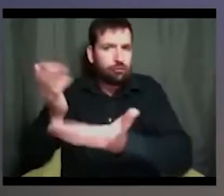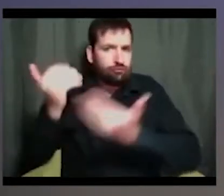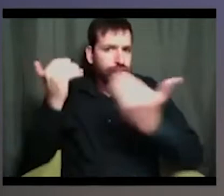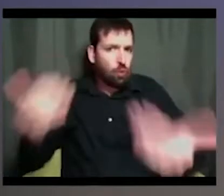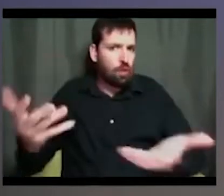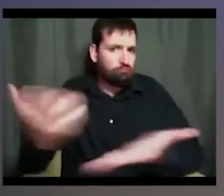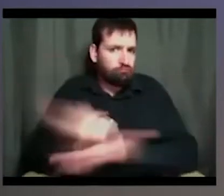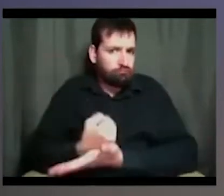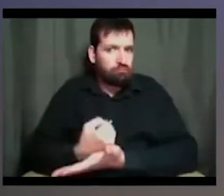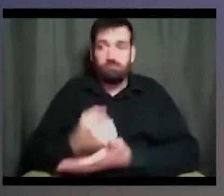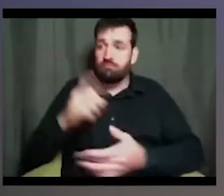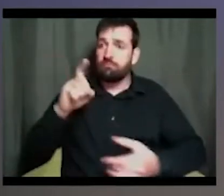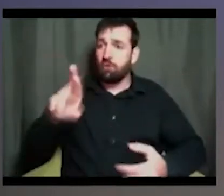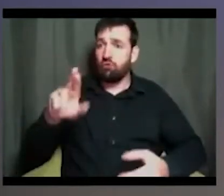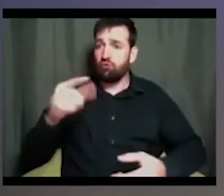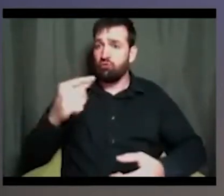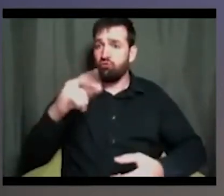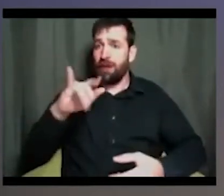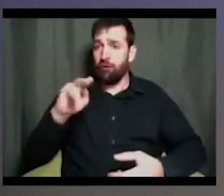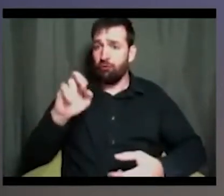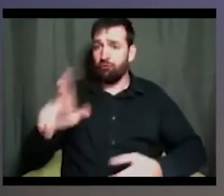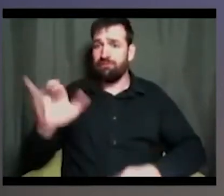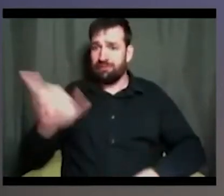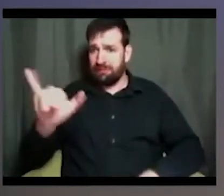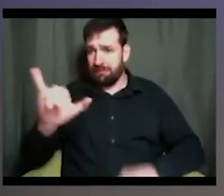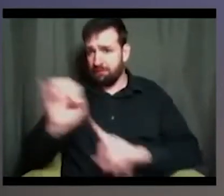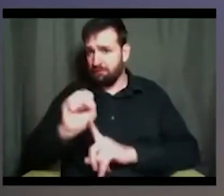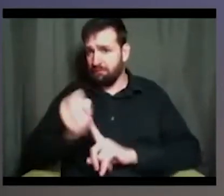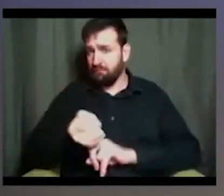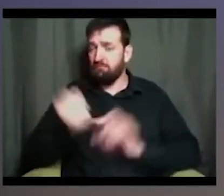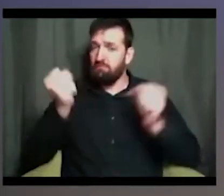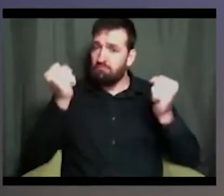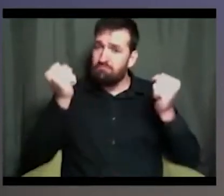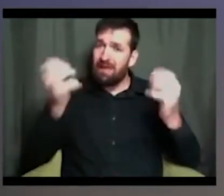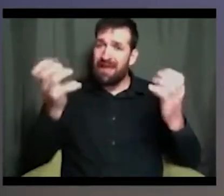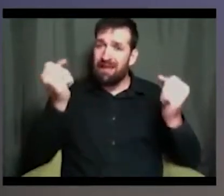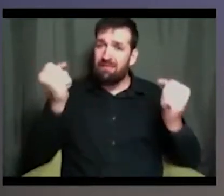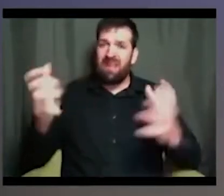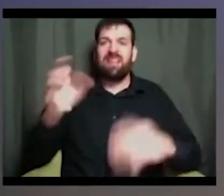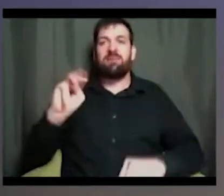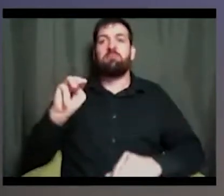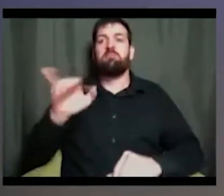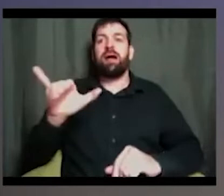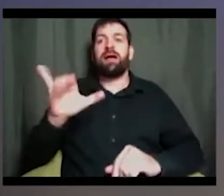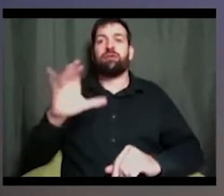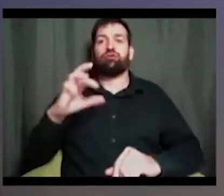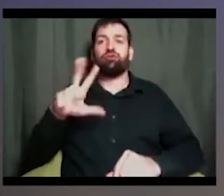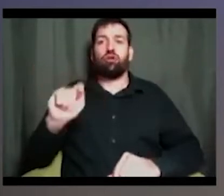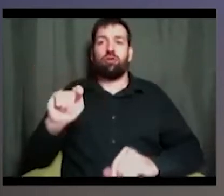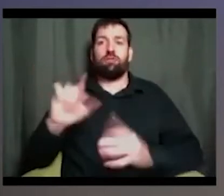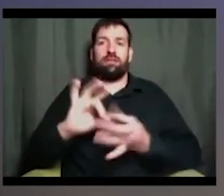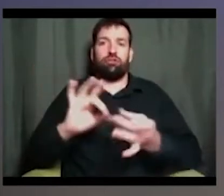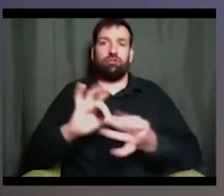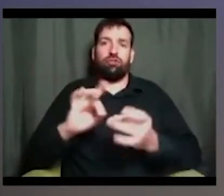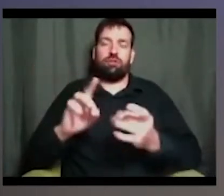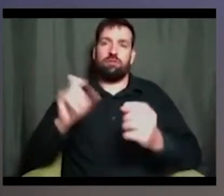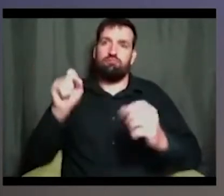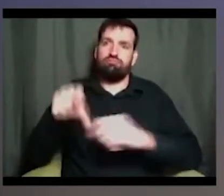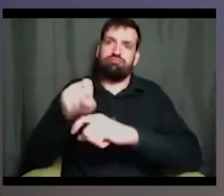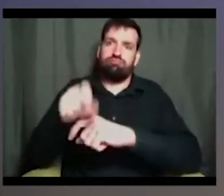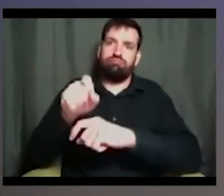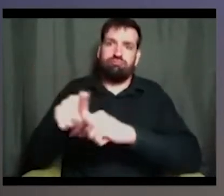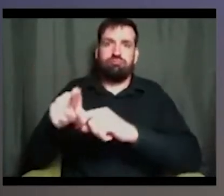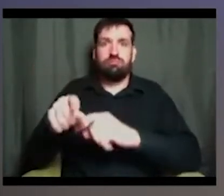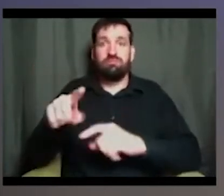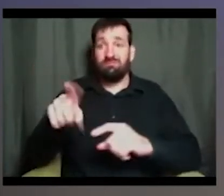Dr. Greiner's in the same place. Many MyChart messages, many messages from various places, or people that you just know who are